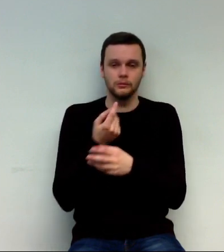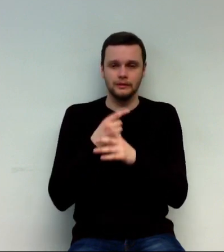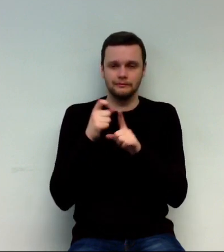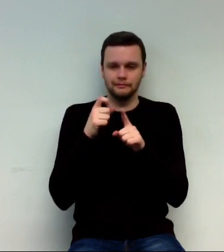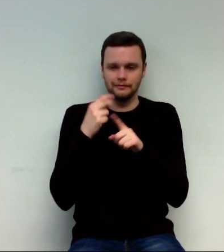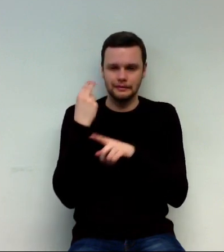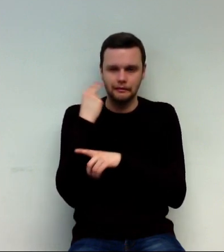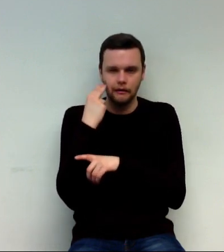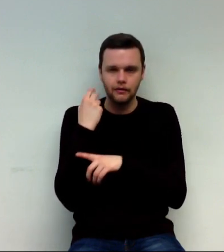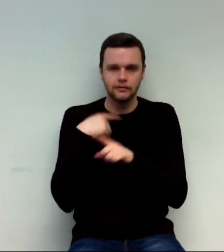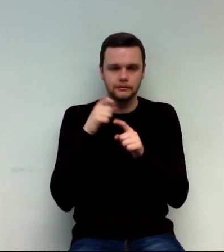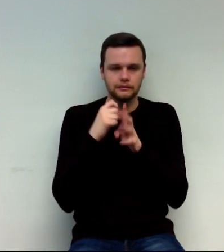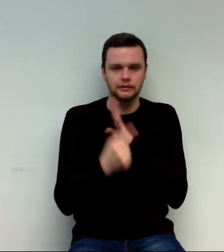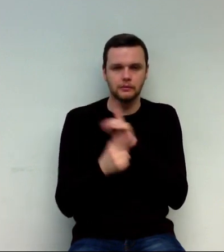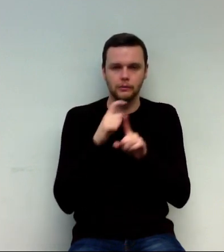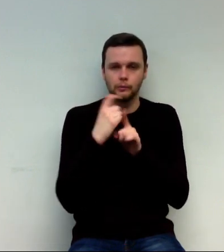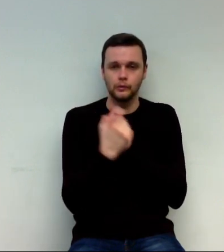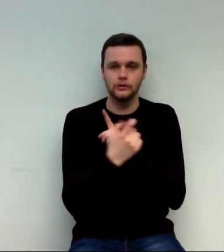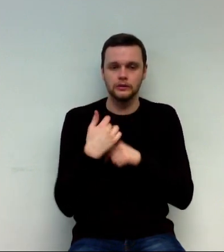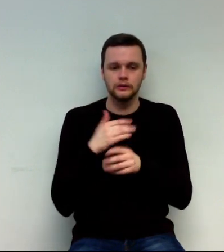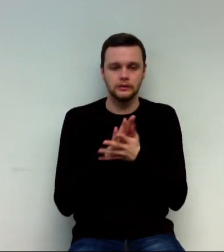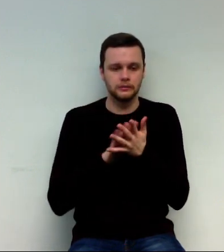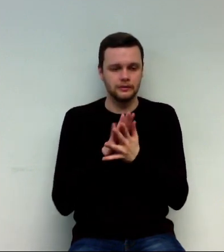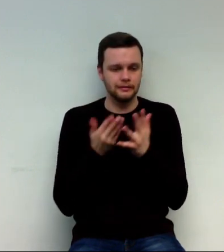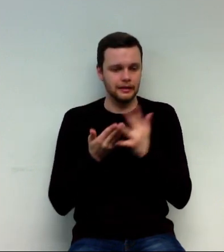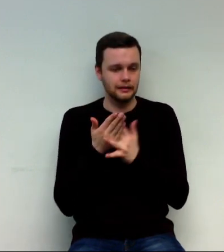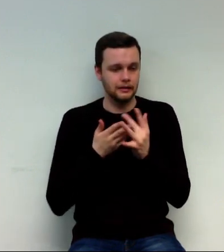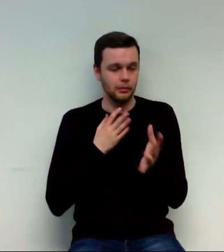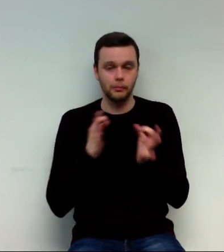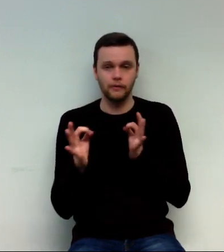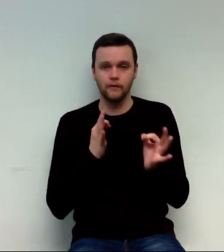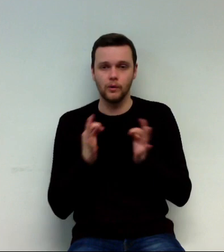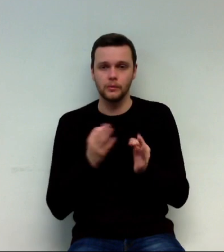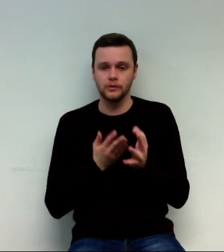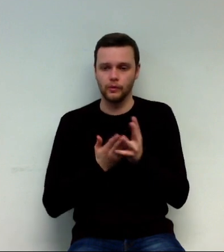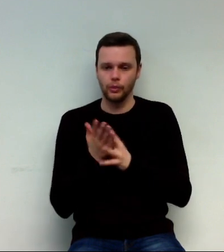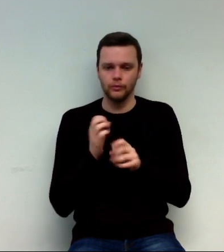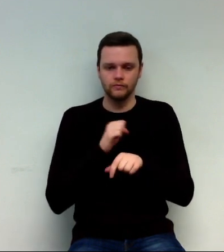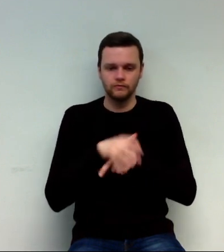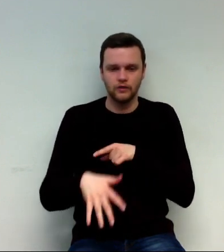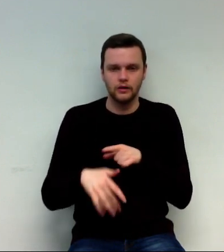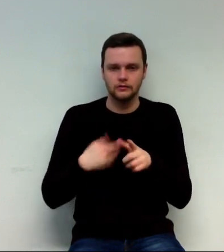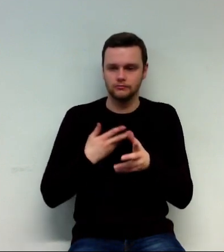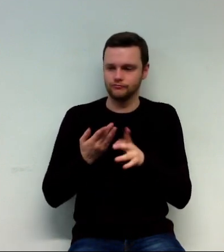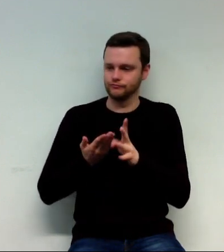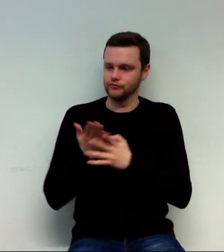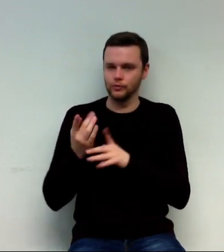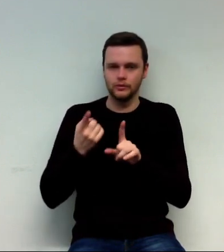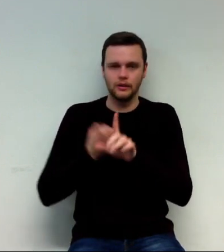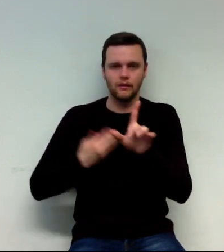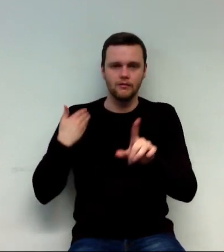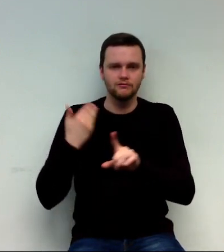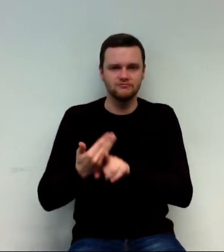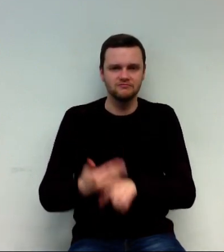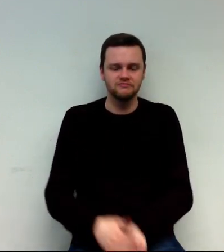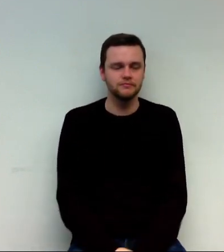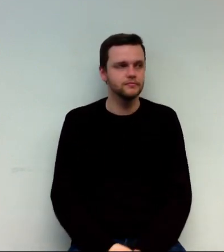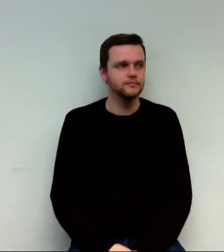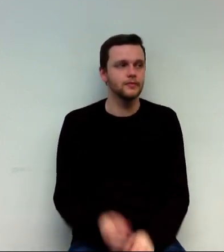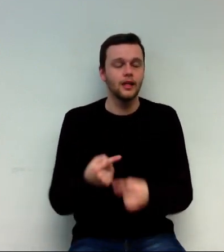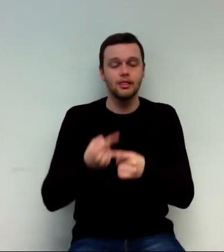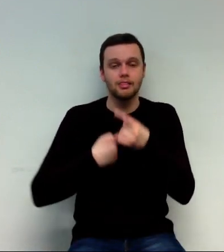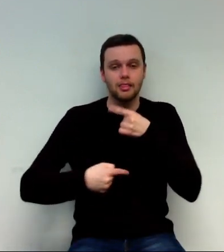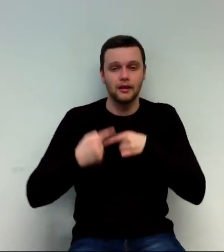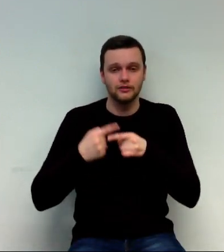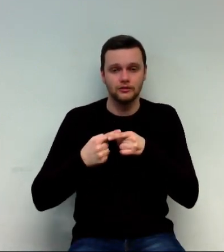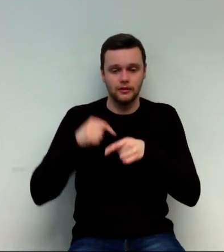disabled community to find accessible performances, not just at the Fringe, but throughout the year. We also, last year and